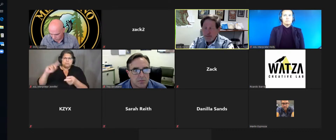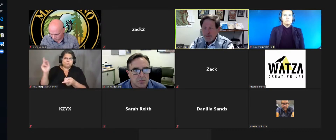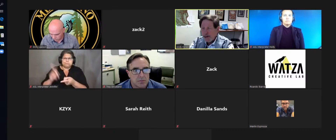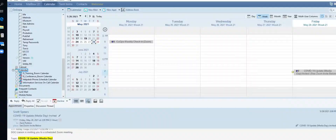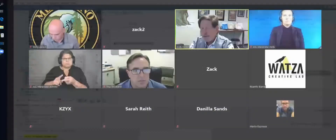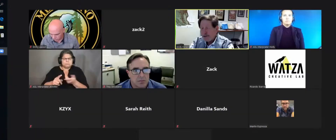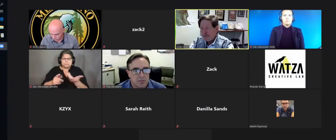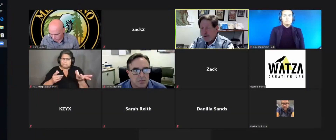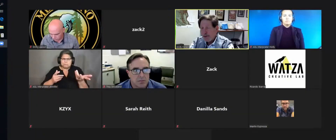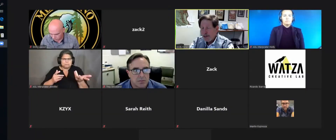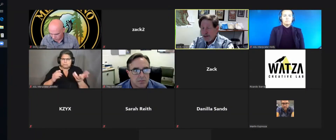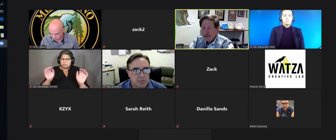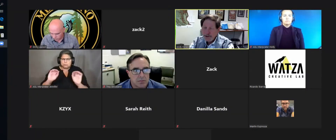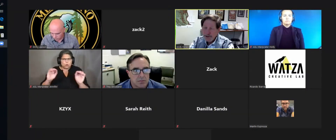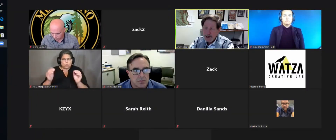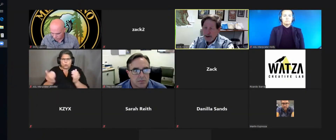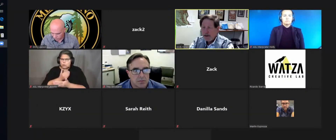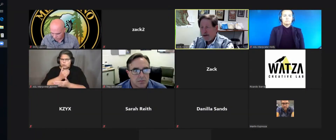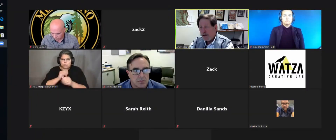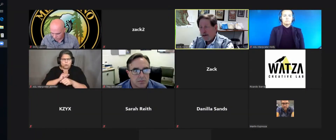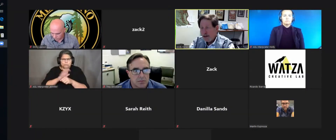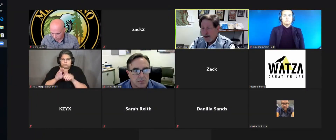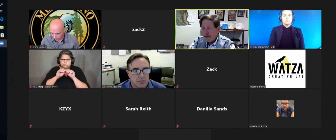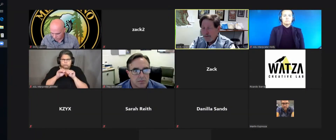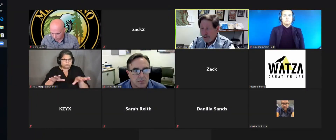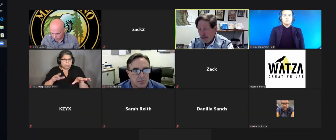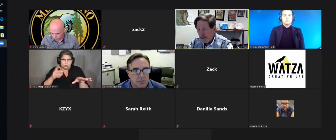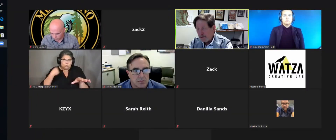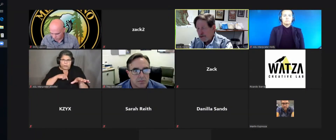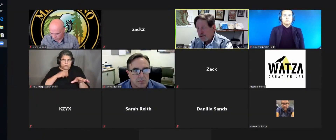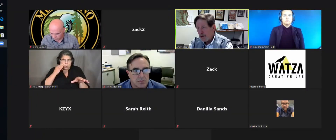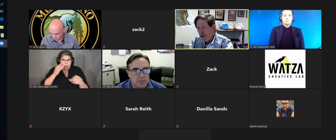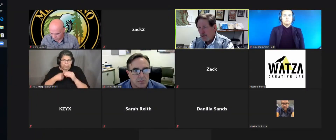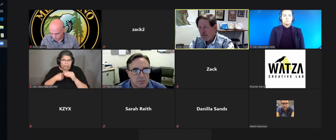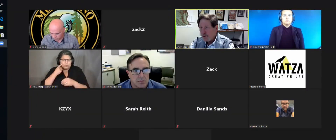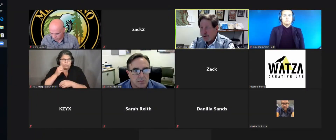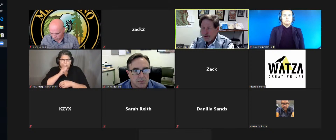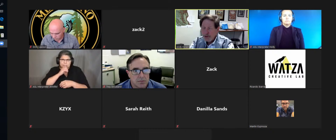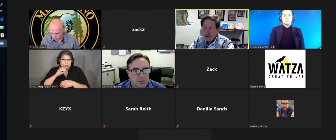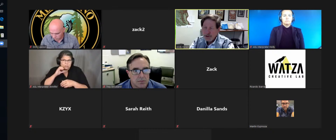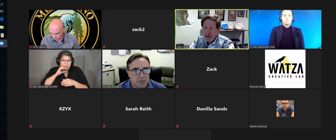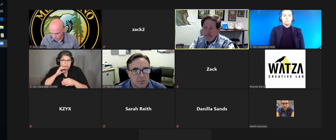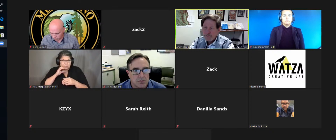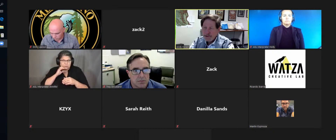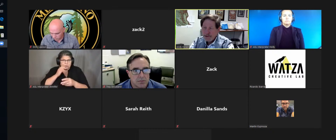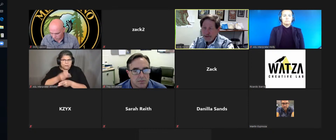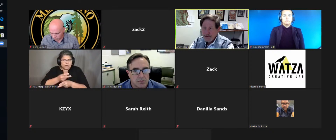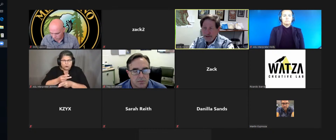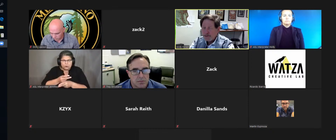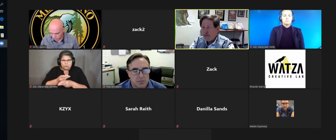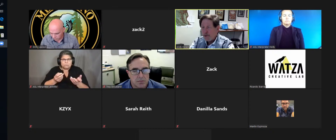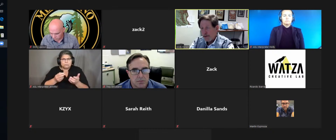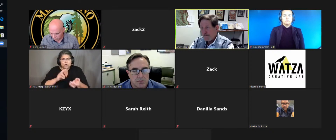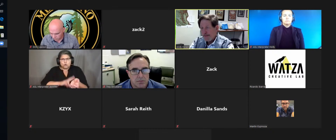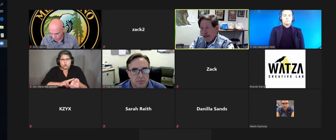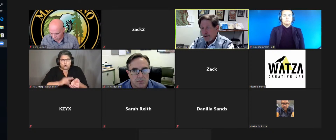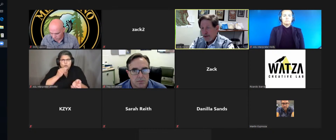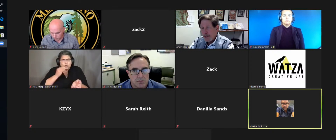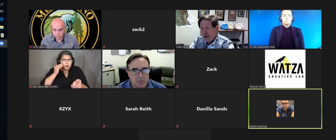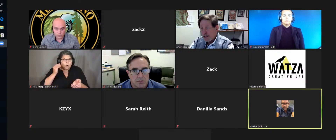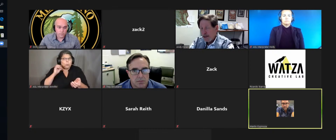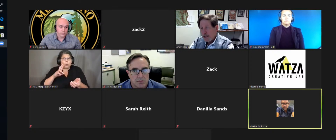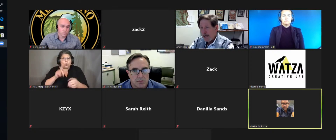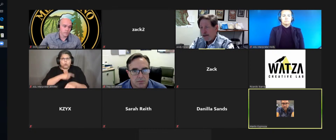known outbreaks at this point in our senior care, the nursing homes or the long-term care facilities at this point.